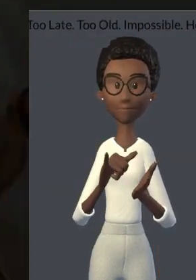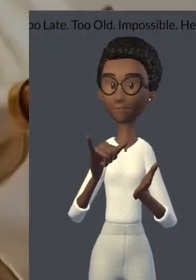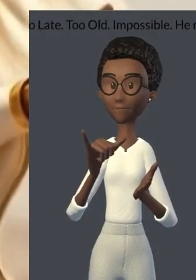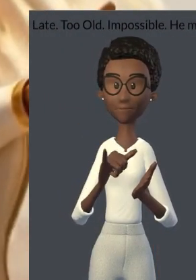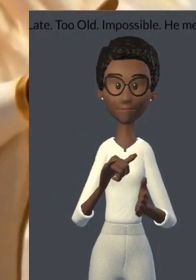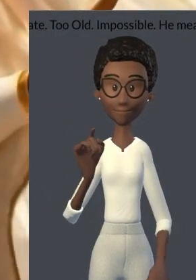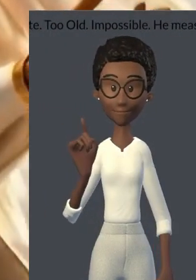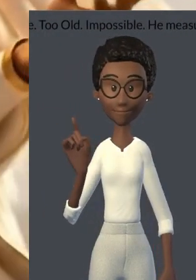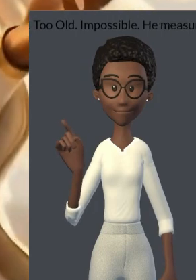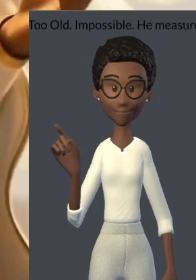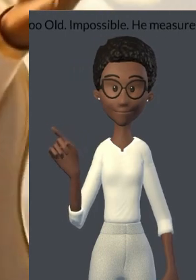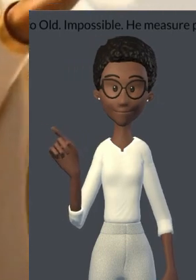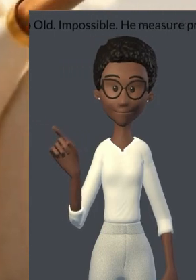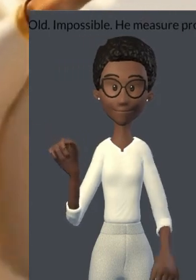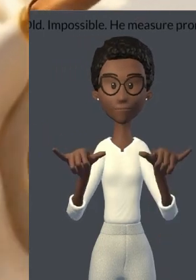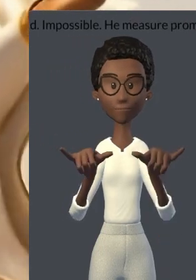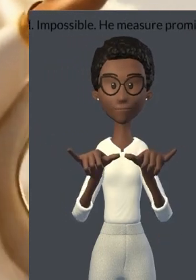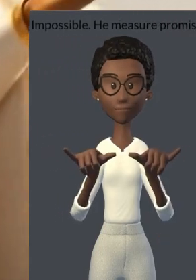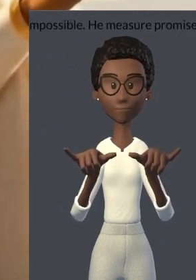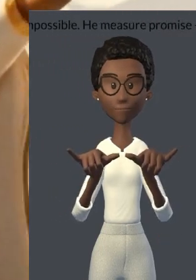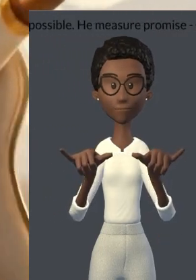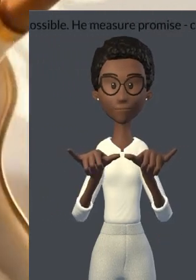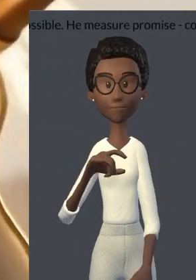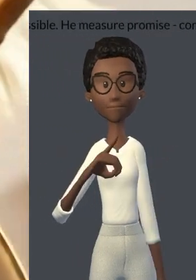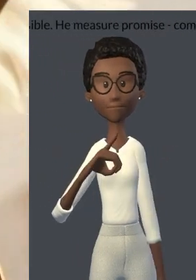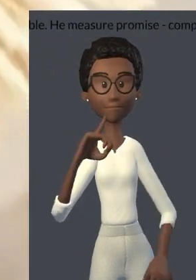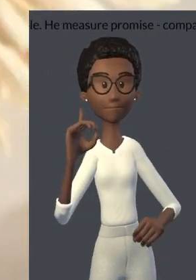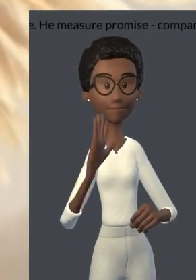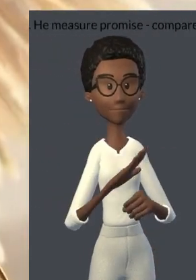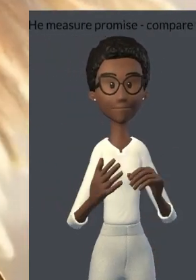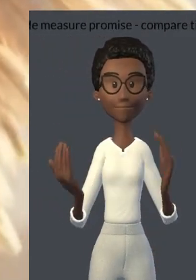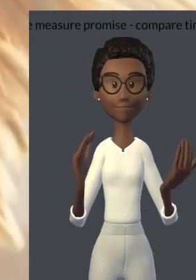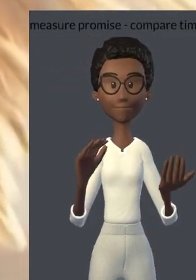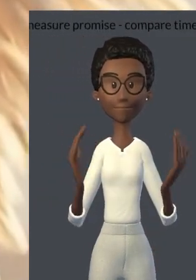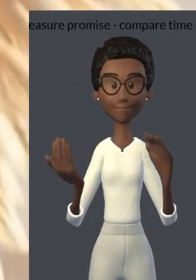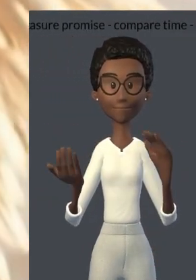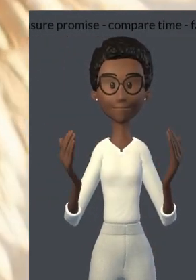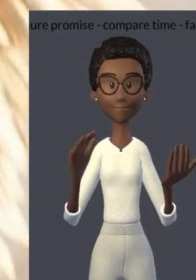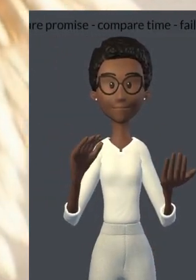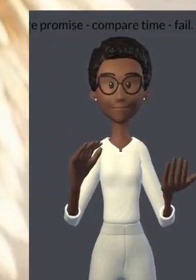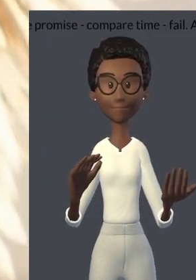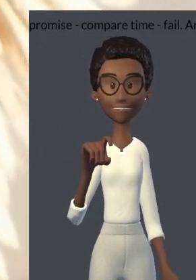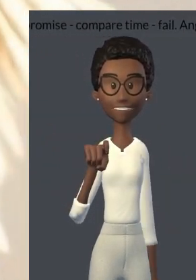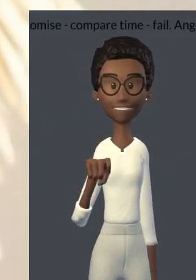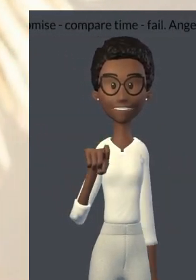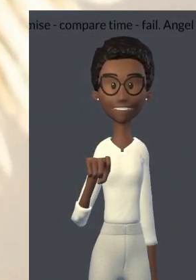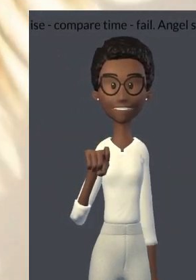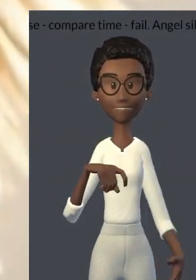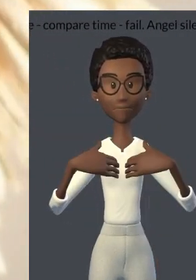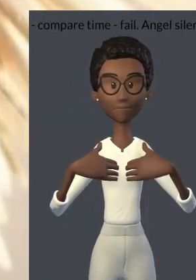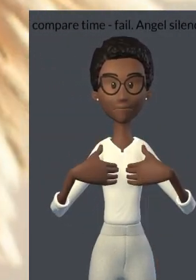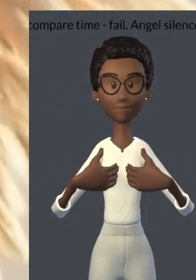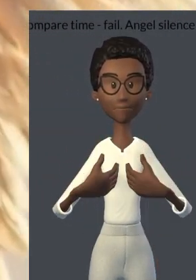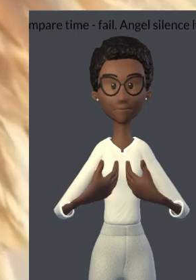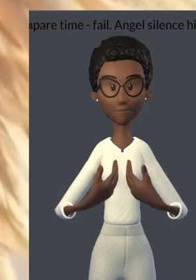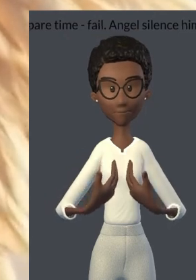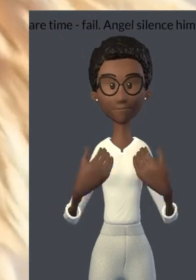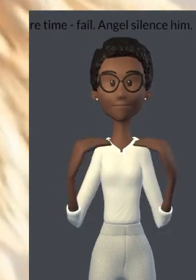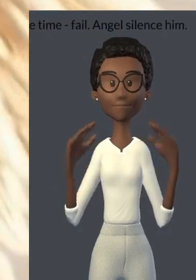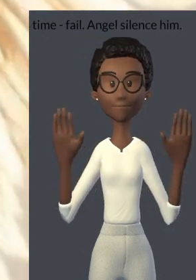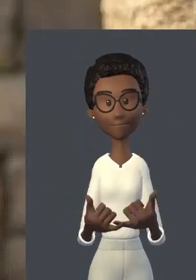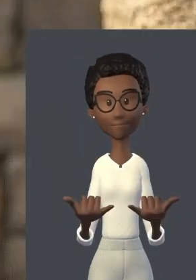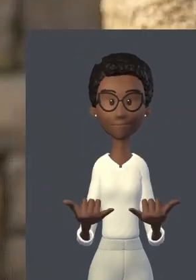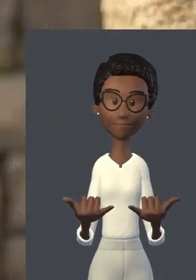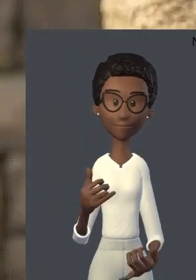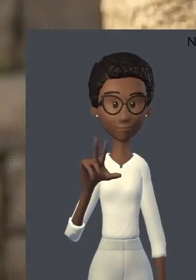promise came up short. So the angel silenced him. 9 months, no words,